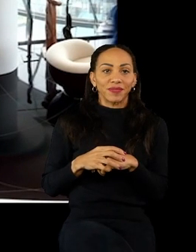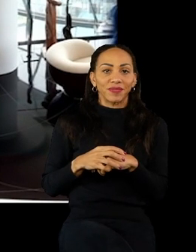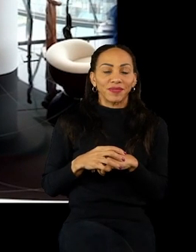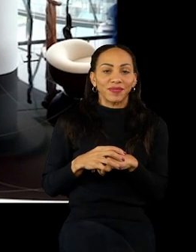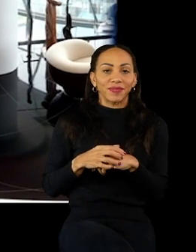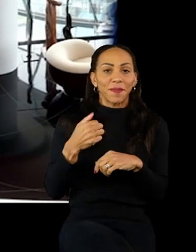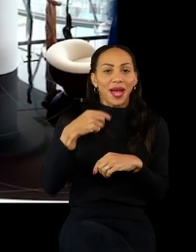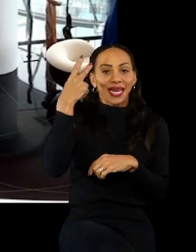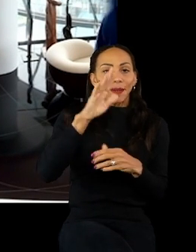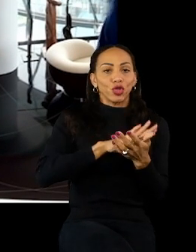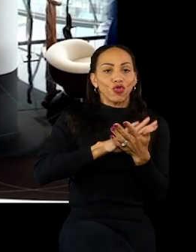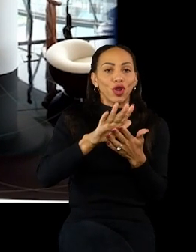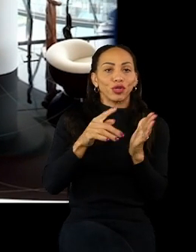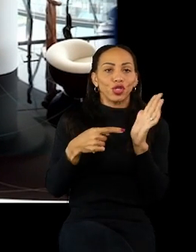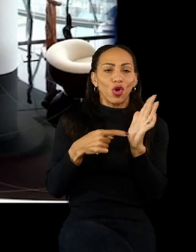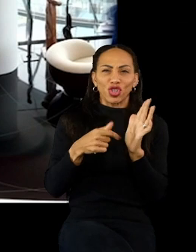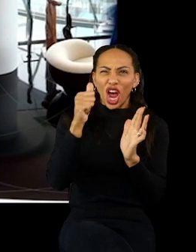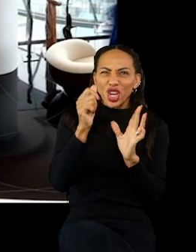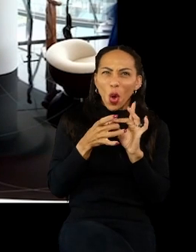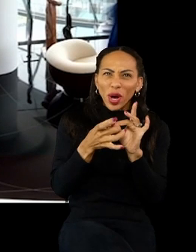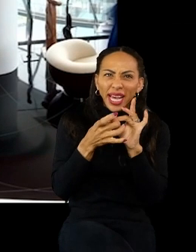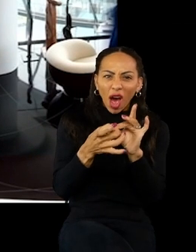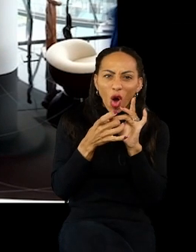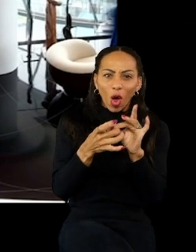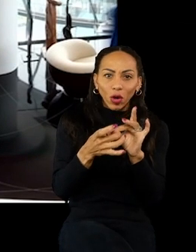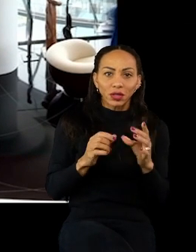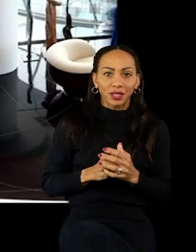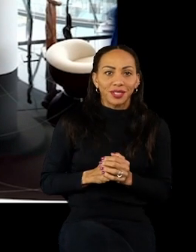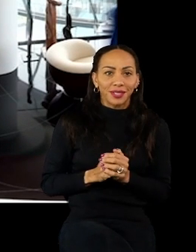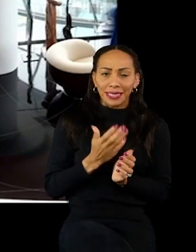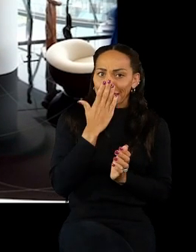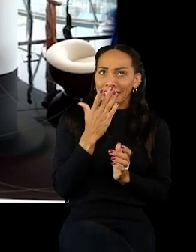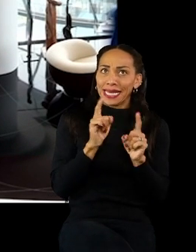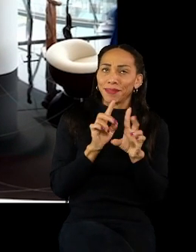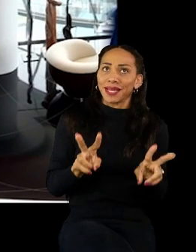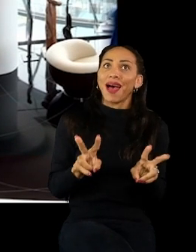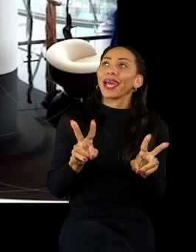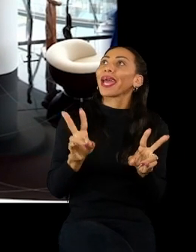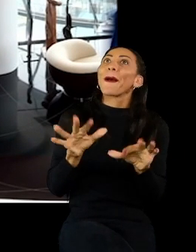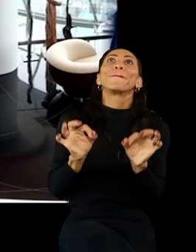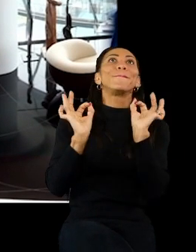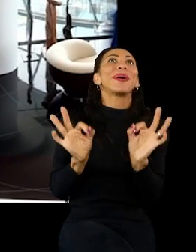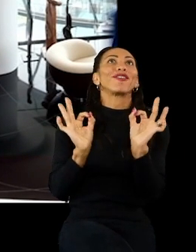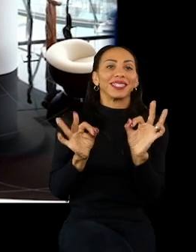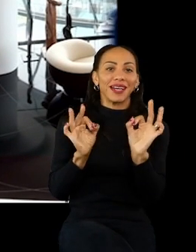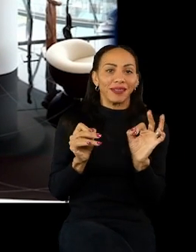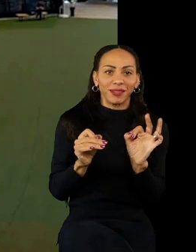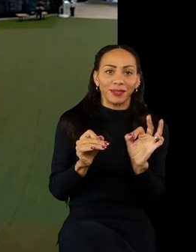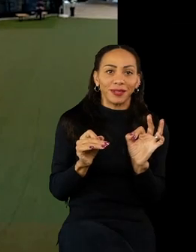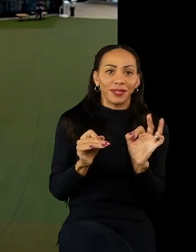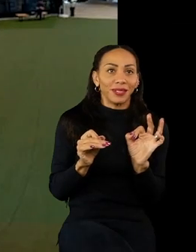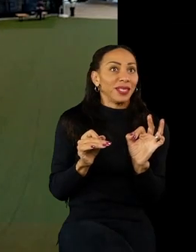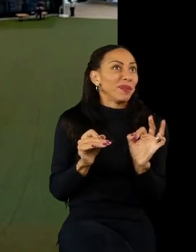completely around to see it. My name's Hieronymus Tosh, and I just know we're going to get along.